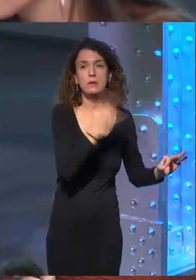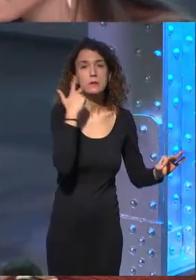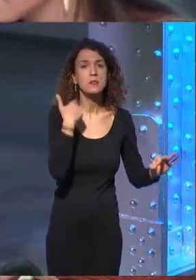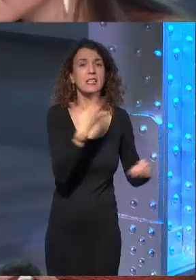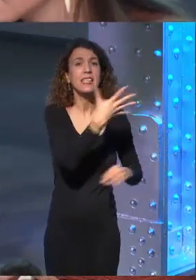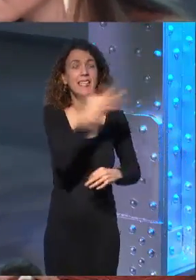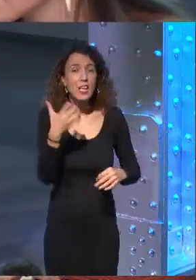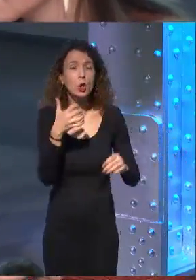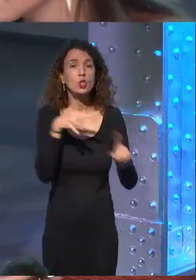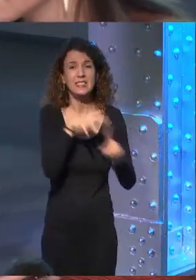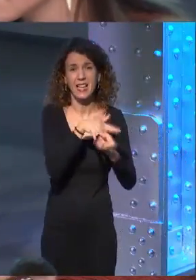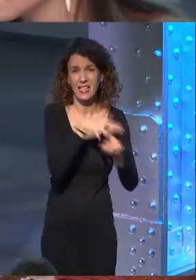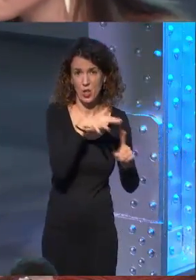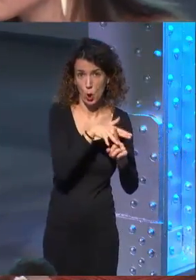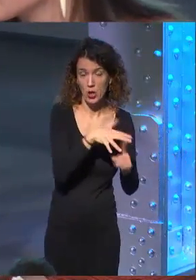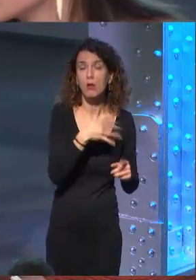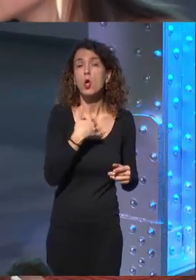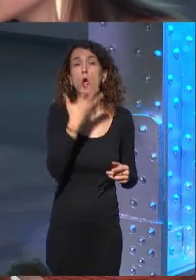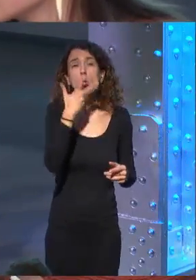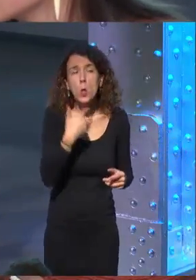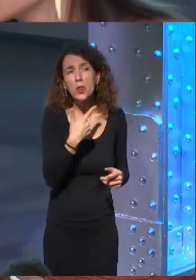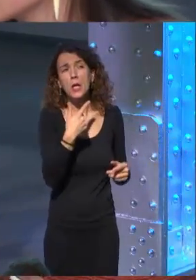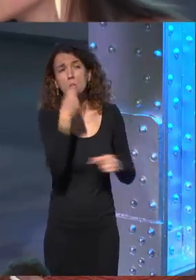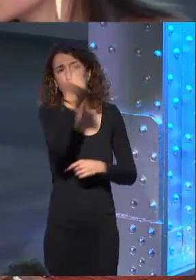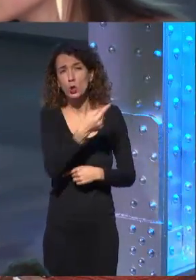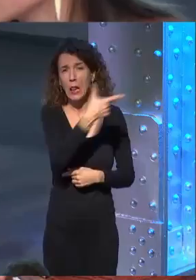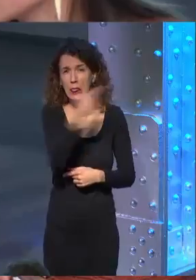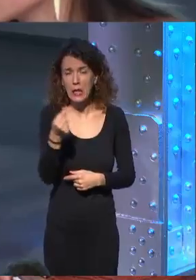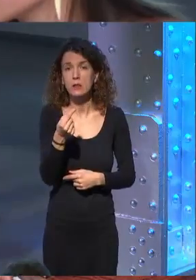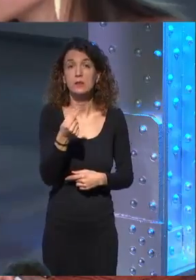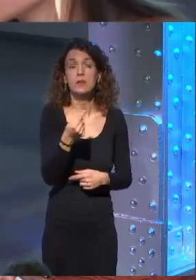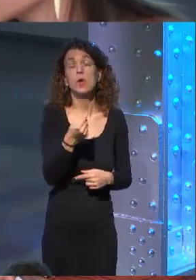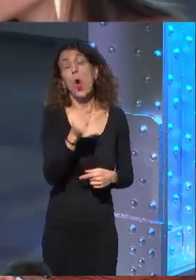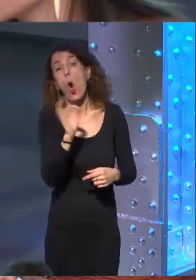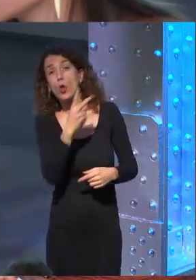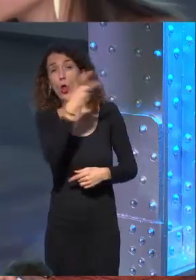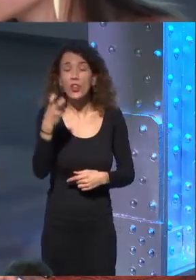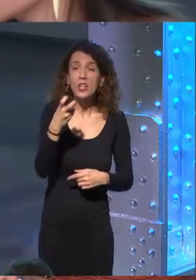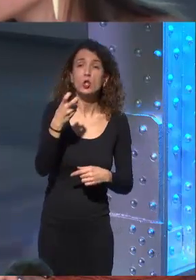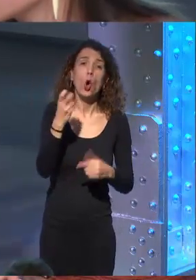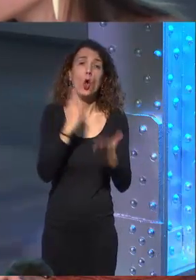of my friends, if you have a look at 500 followers, well, maybe I